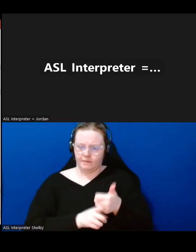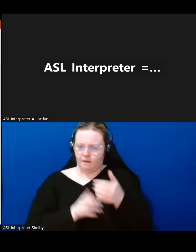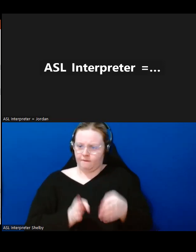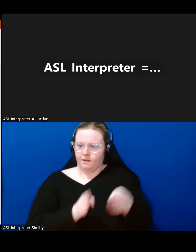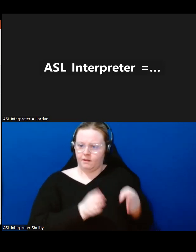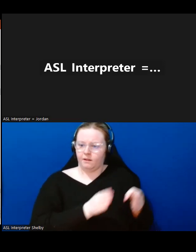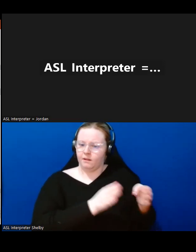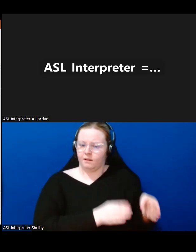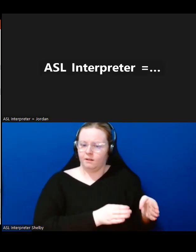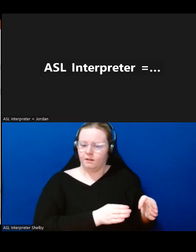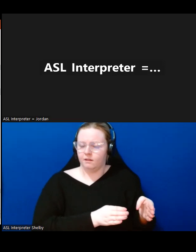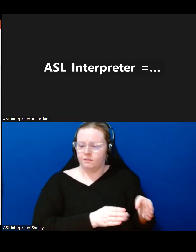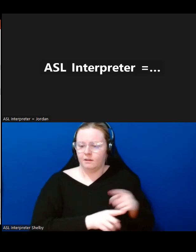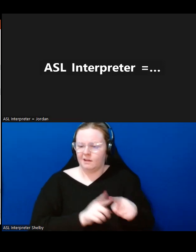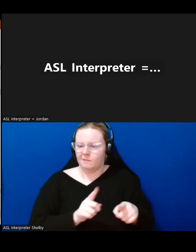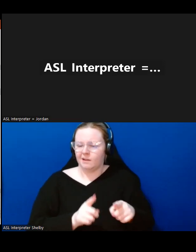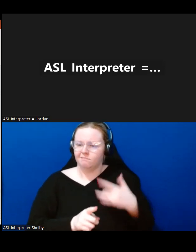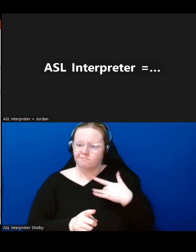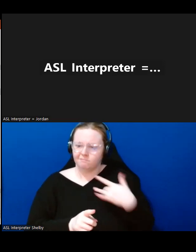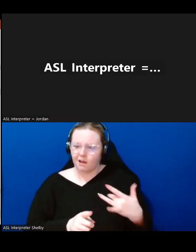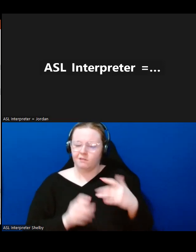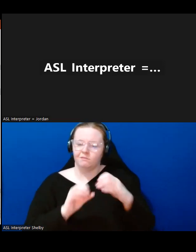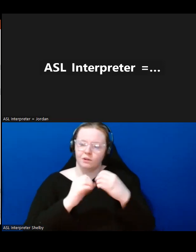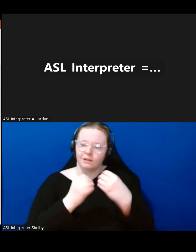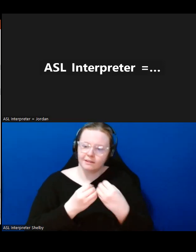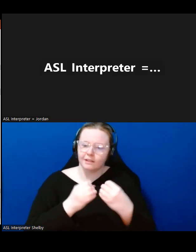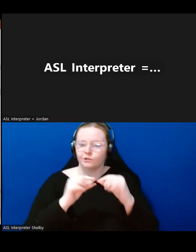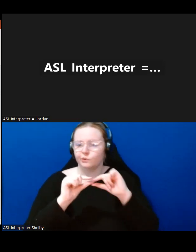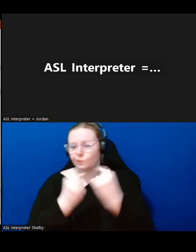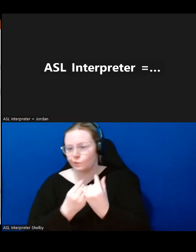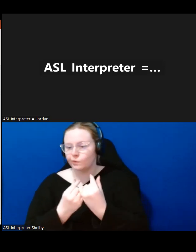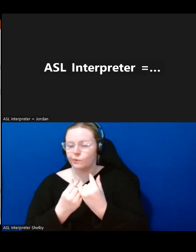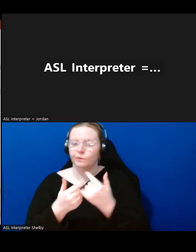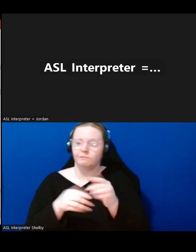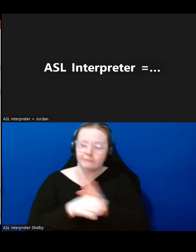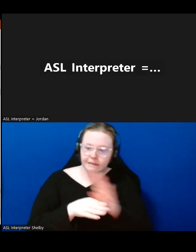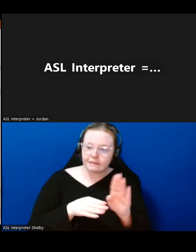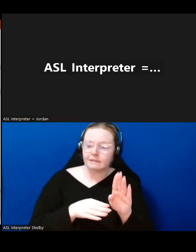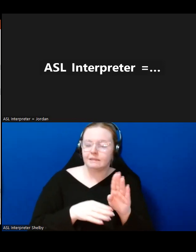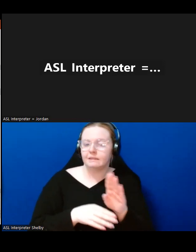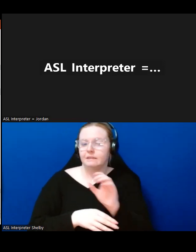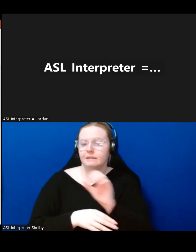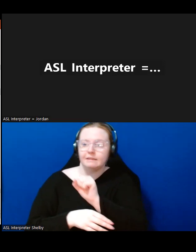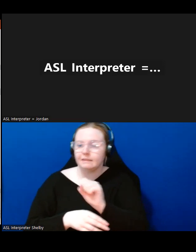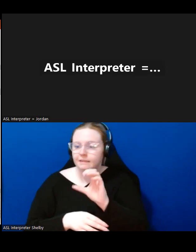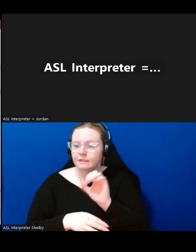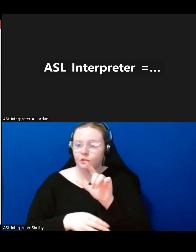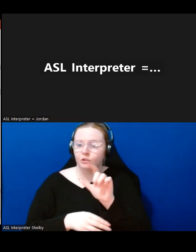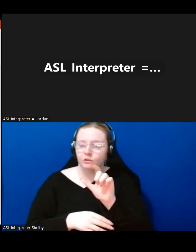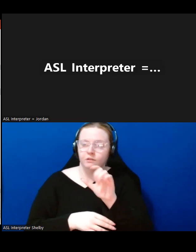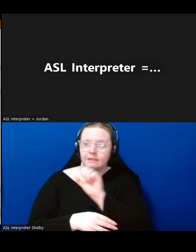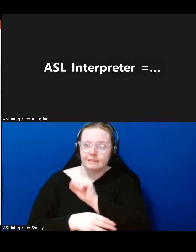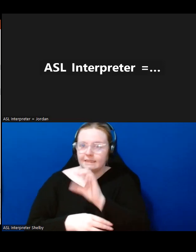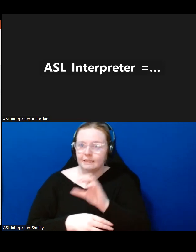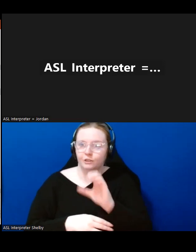through the coalitions, but it's mainly through groups, organizations, and seniors clubs. I forgot that one.